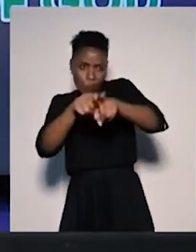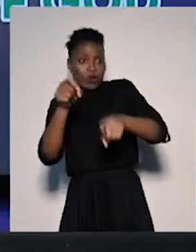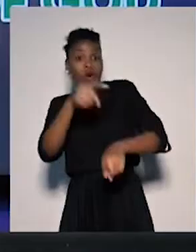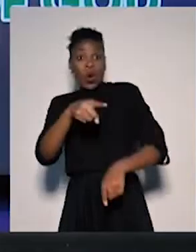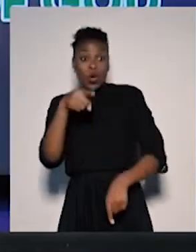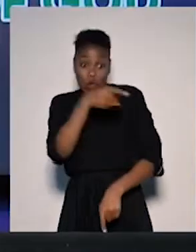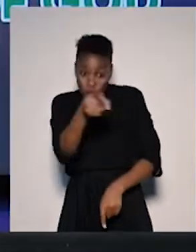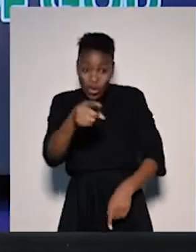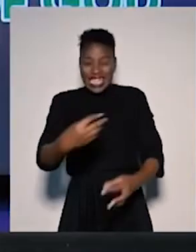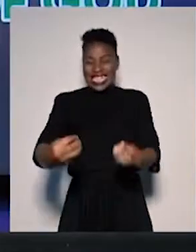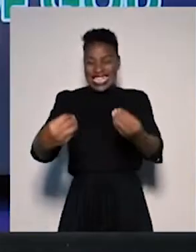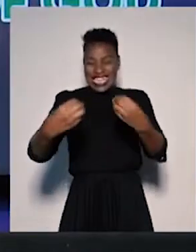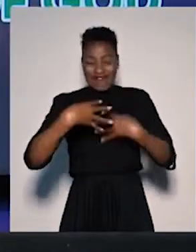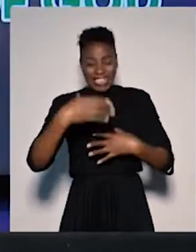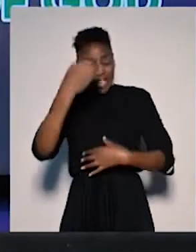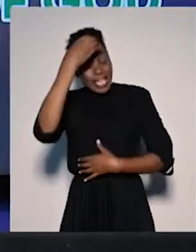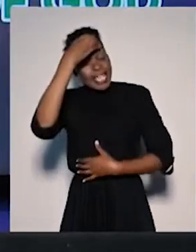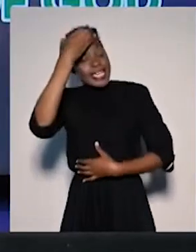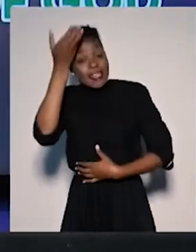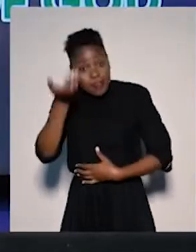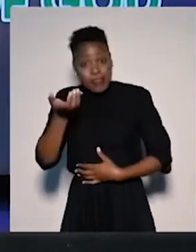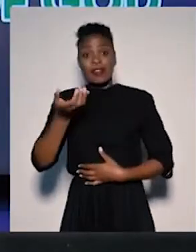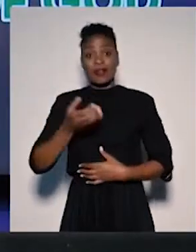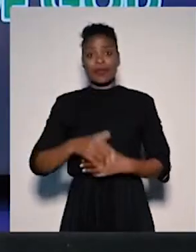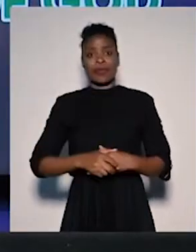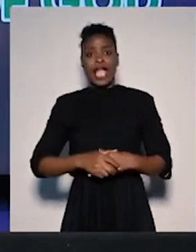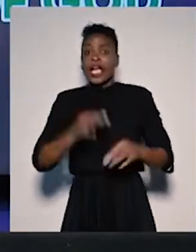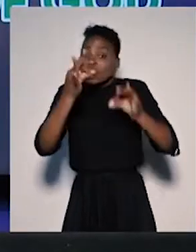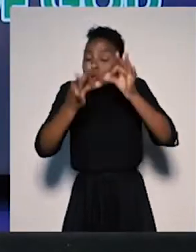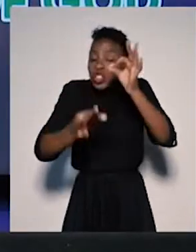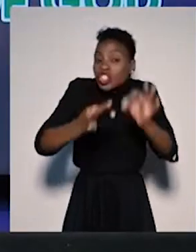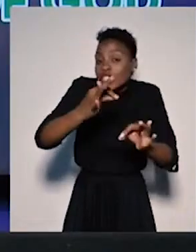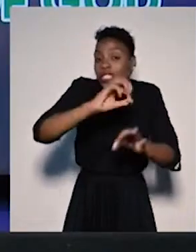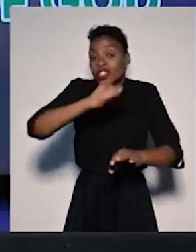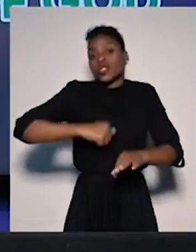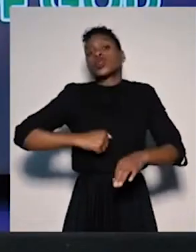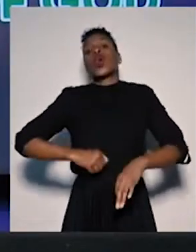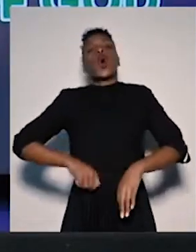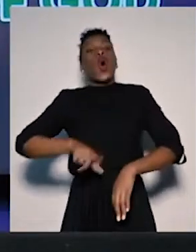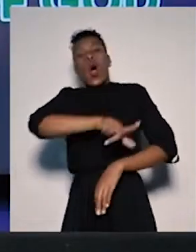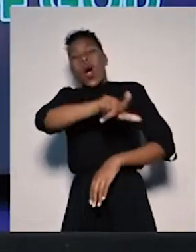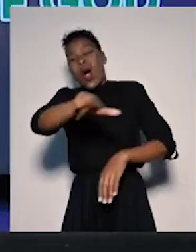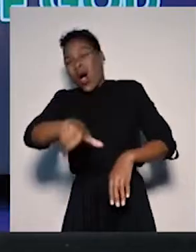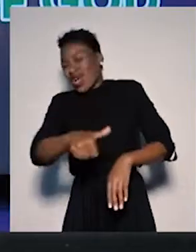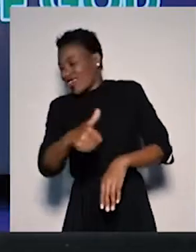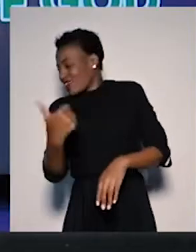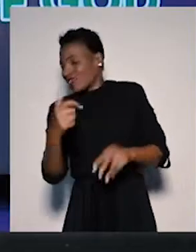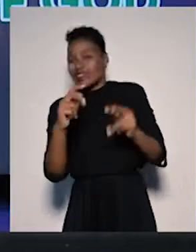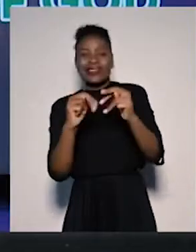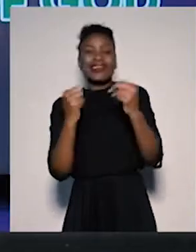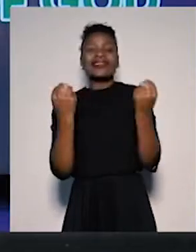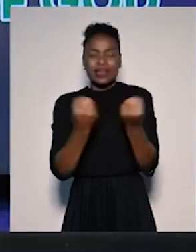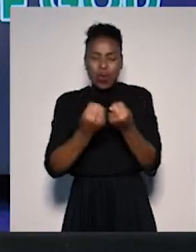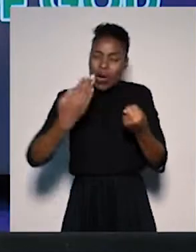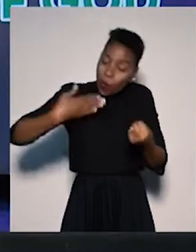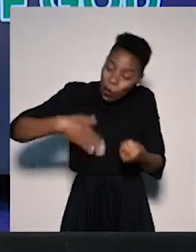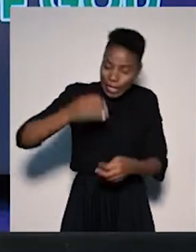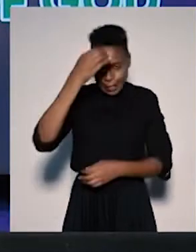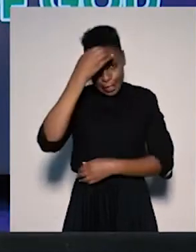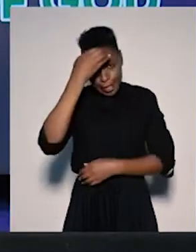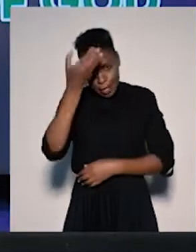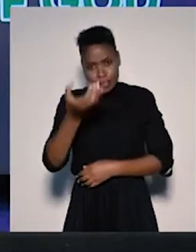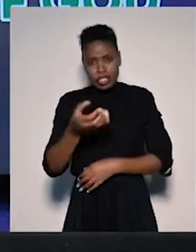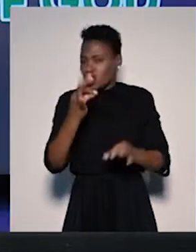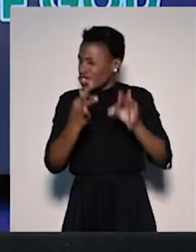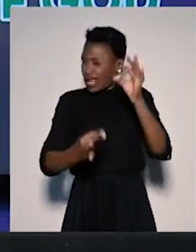king. Give us a king to judge us like all other nations. So we want a king. We don't